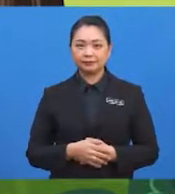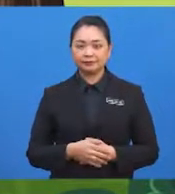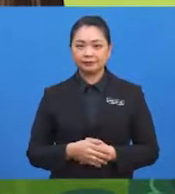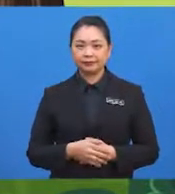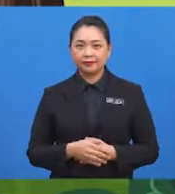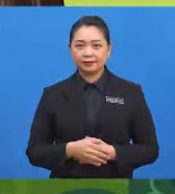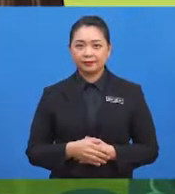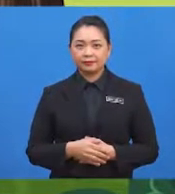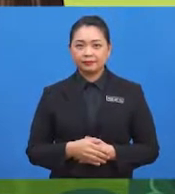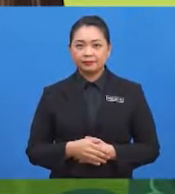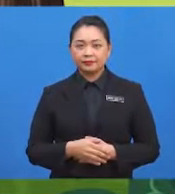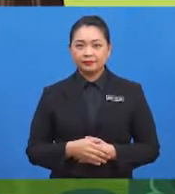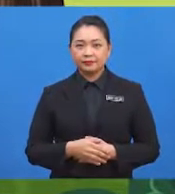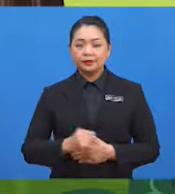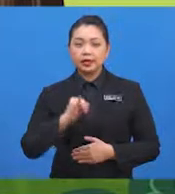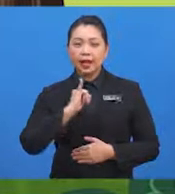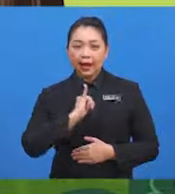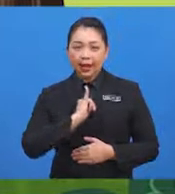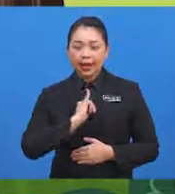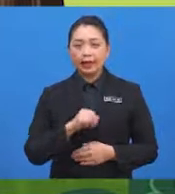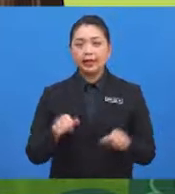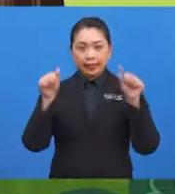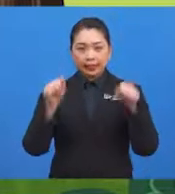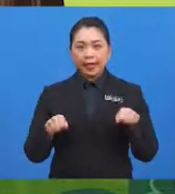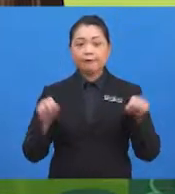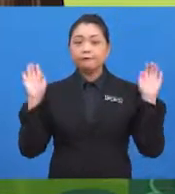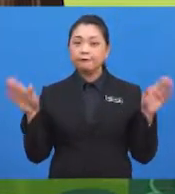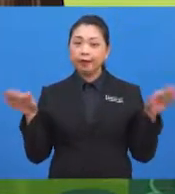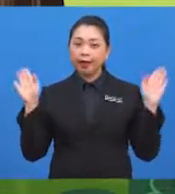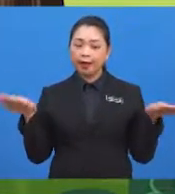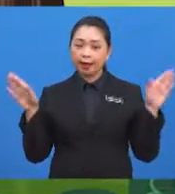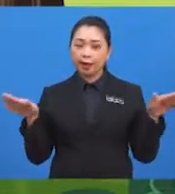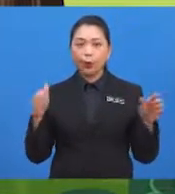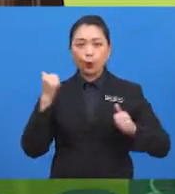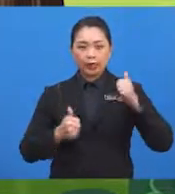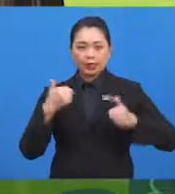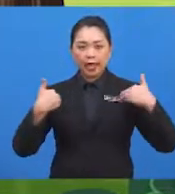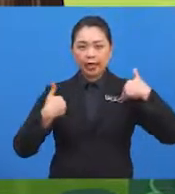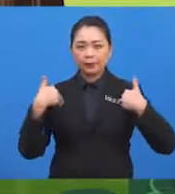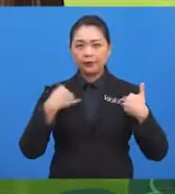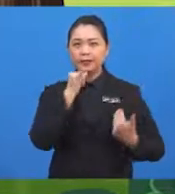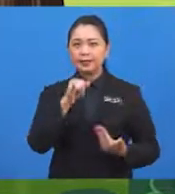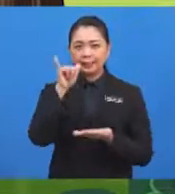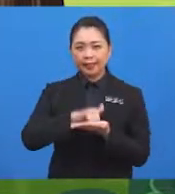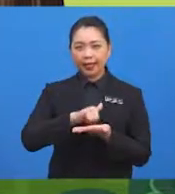Now, let's try this one. I can fly. Which animal is that?